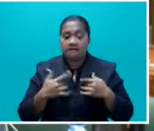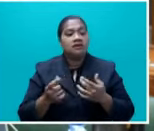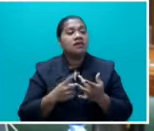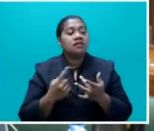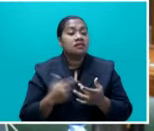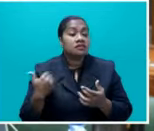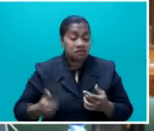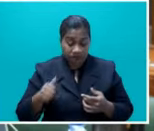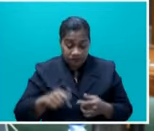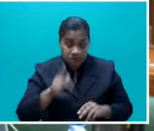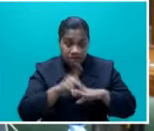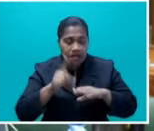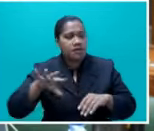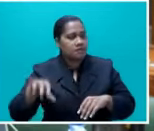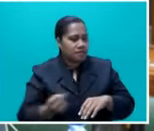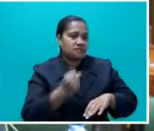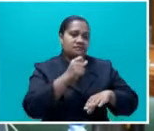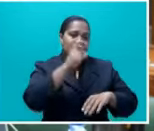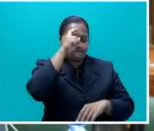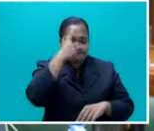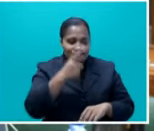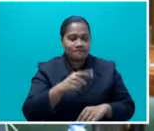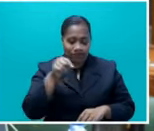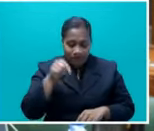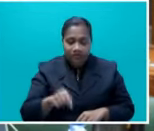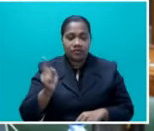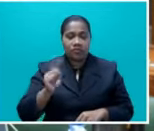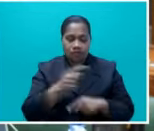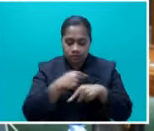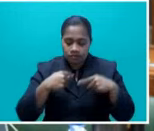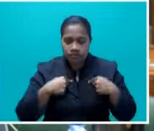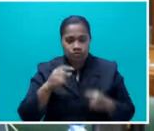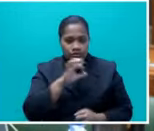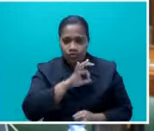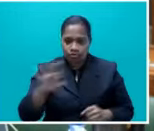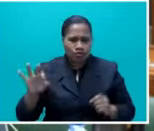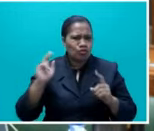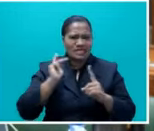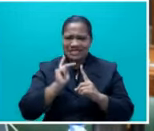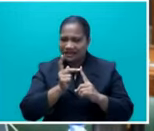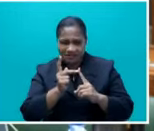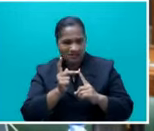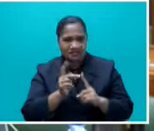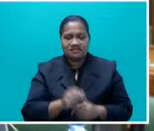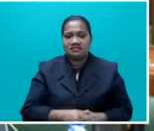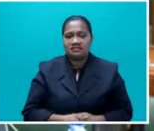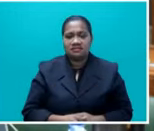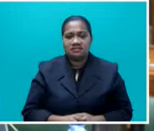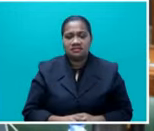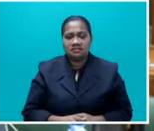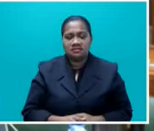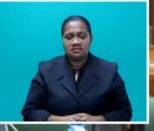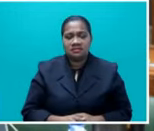this parliament must understand that this is what we must not politicize because